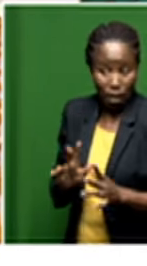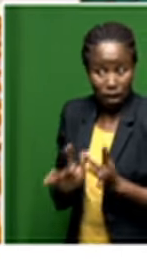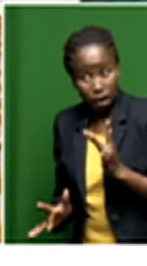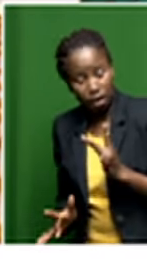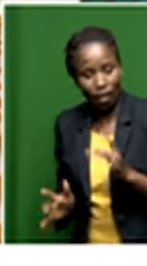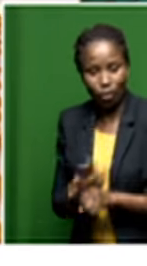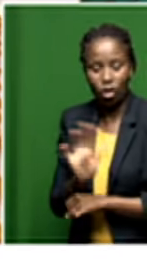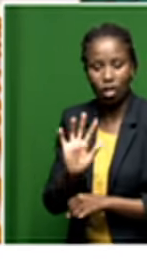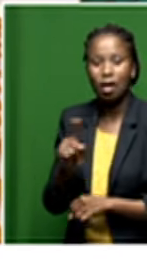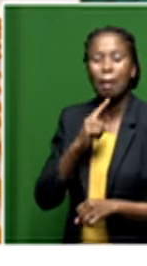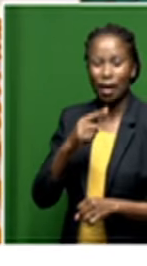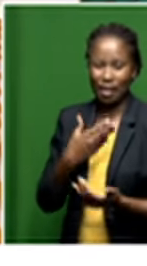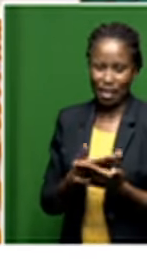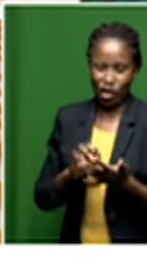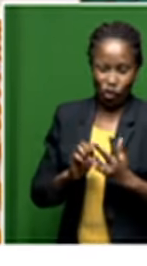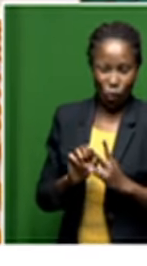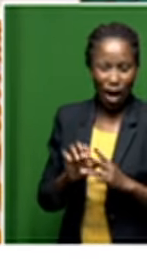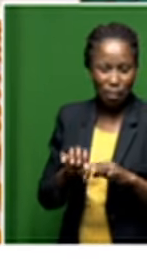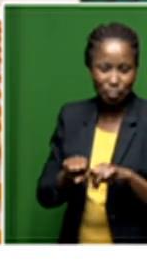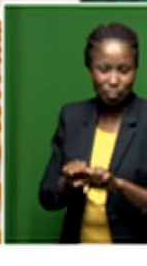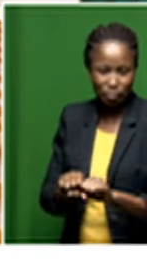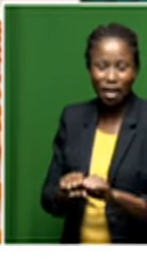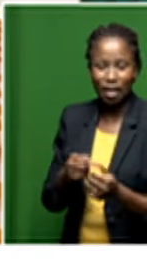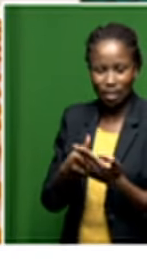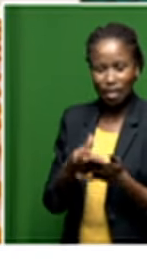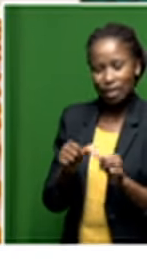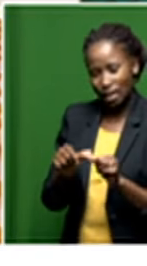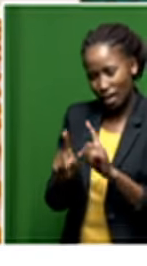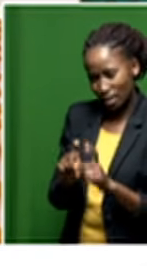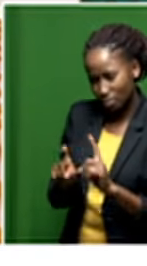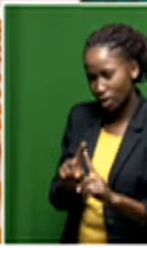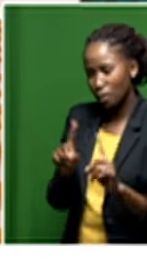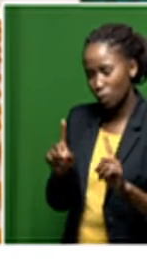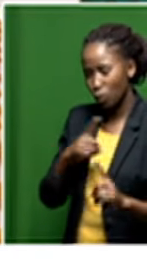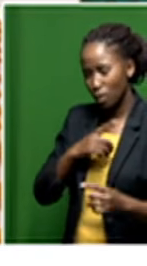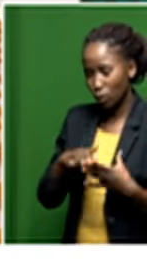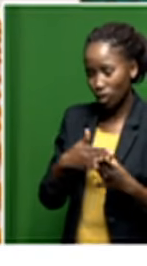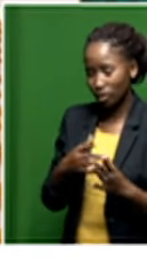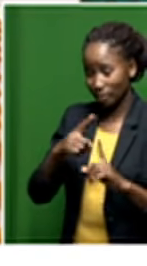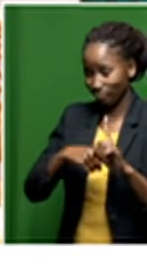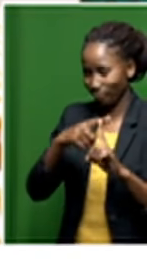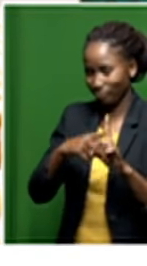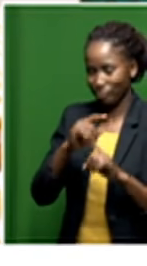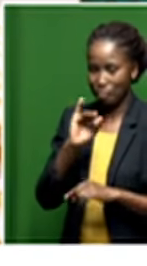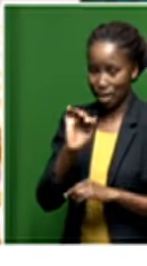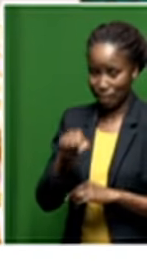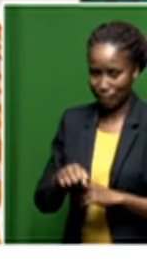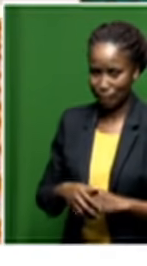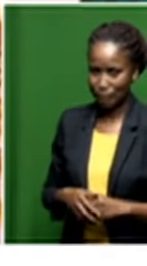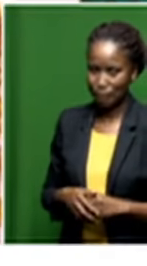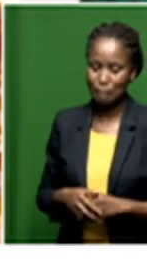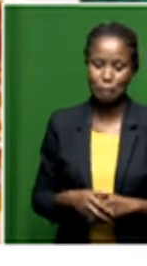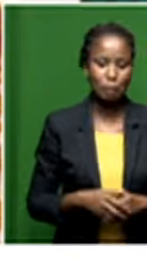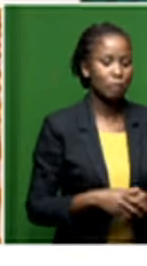out. But I'm going to keep it on because we are getting the gist of what you're saying. But it's just unfortunate the connection's not great. As a follow-up, yes,